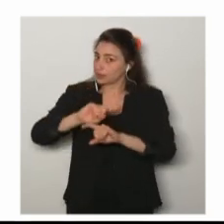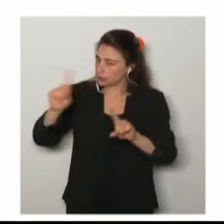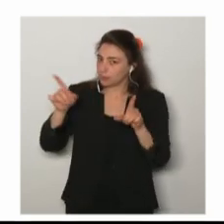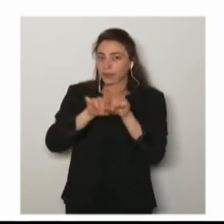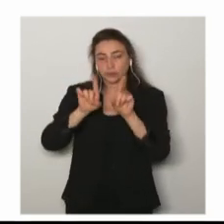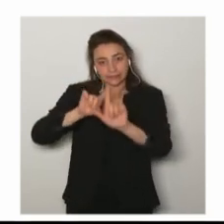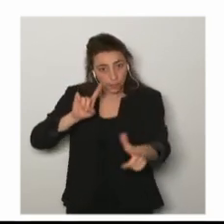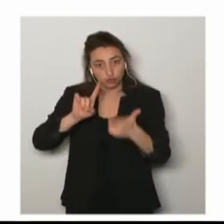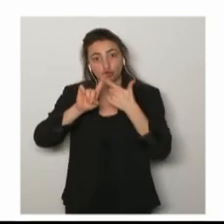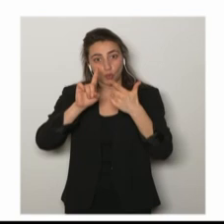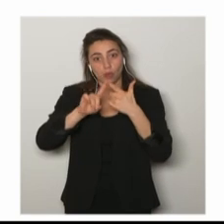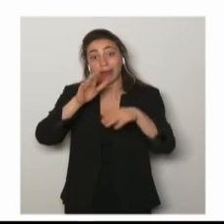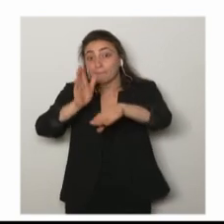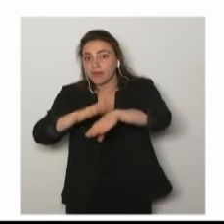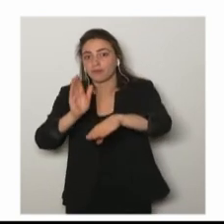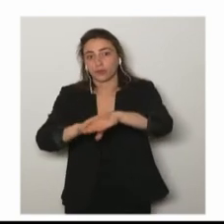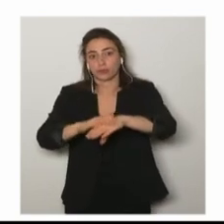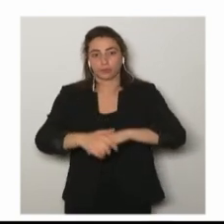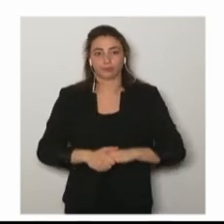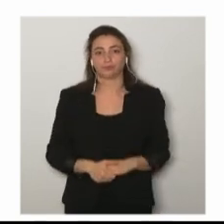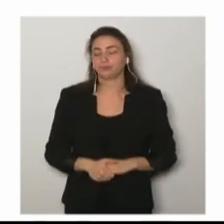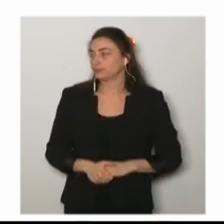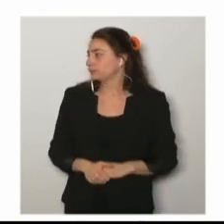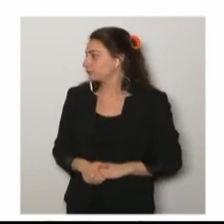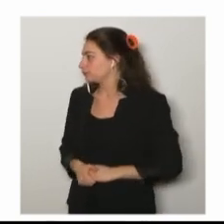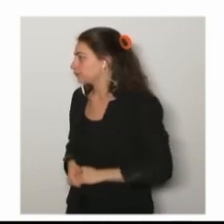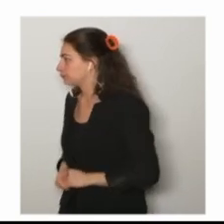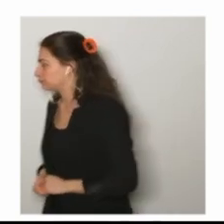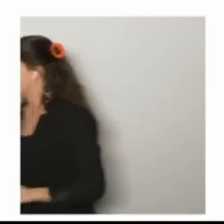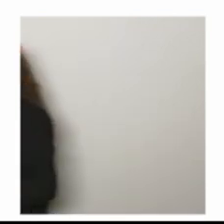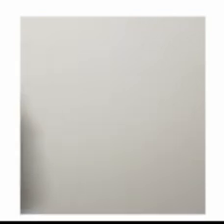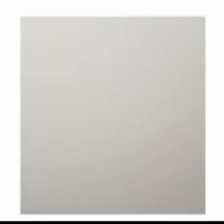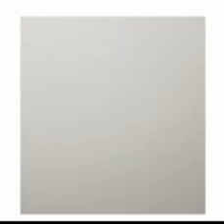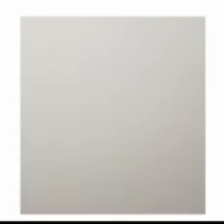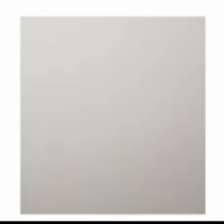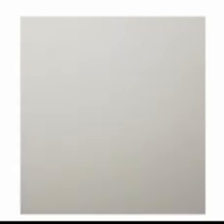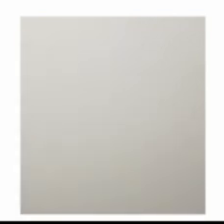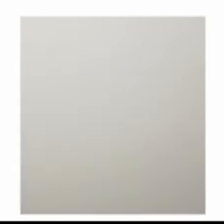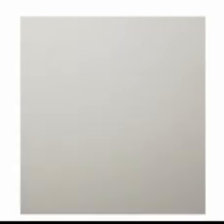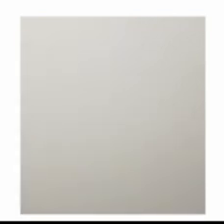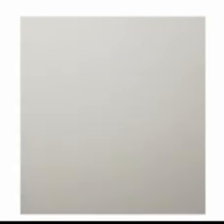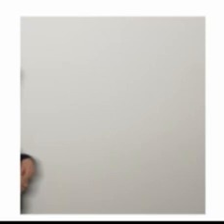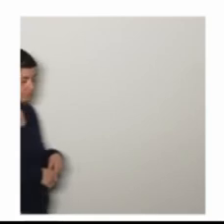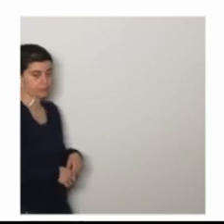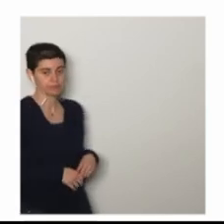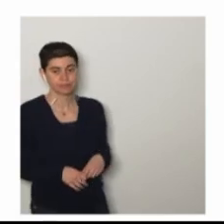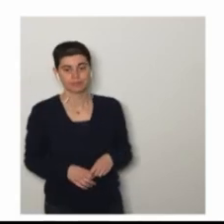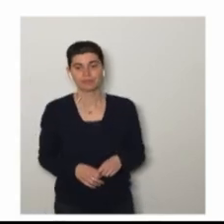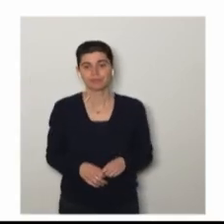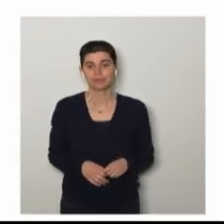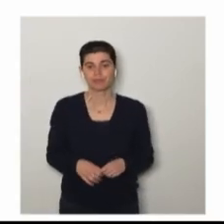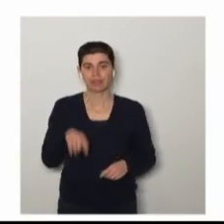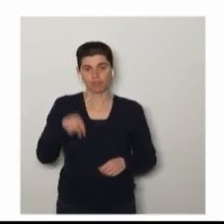And so we have to work on return to work in directives in all